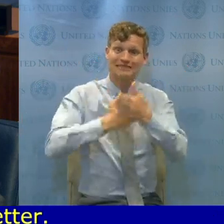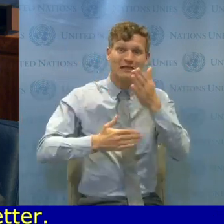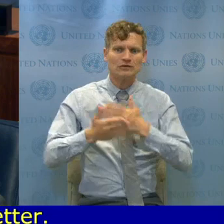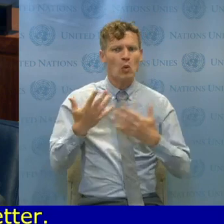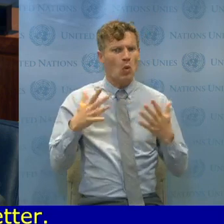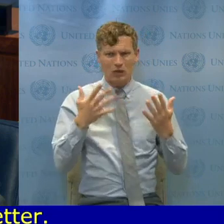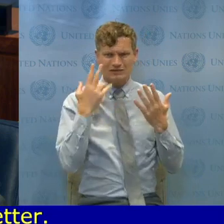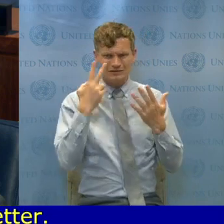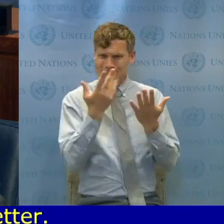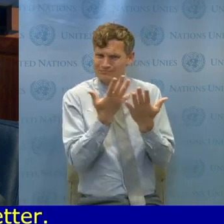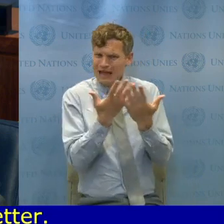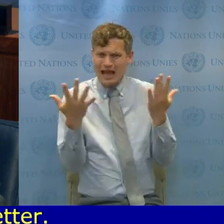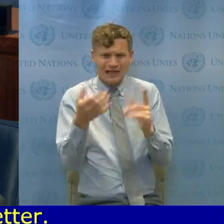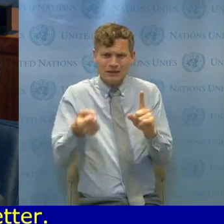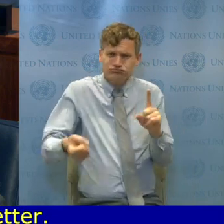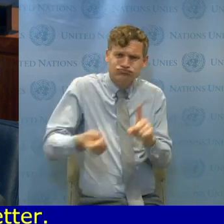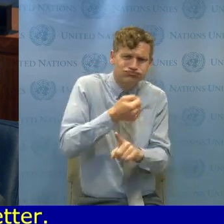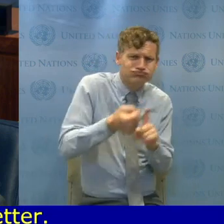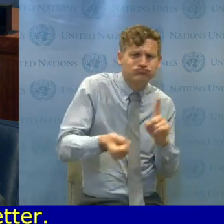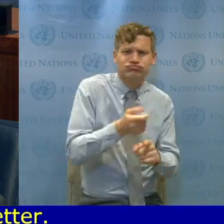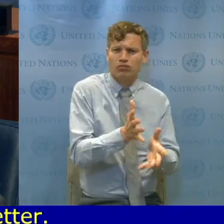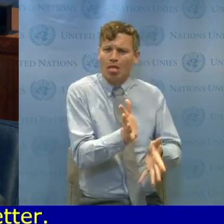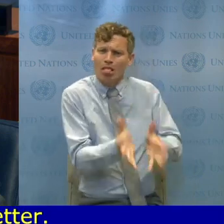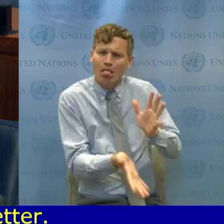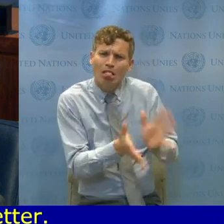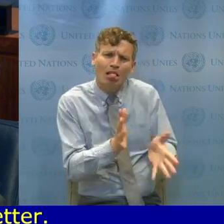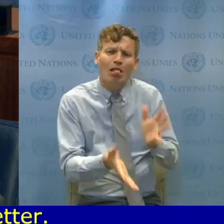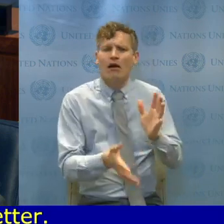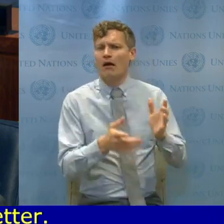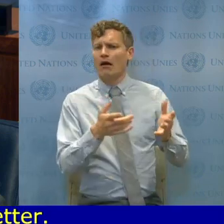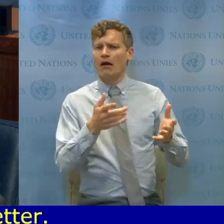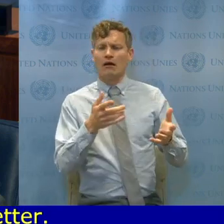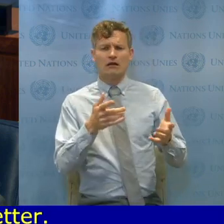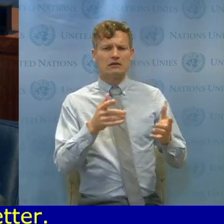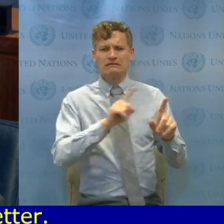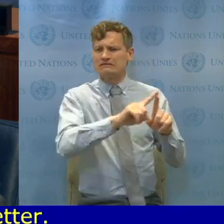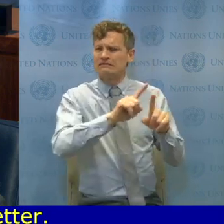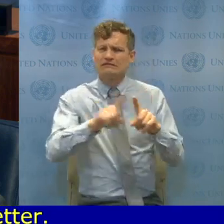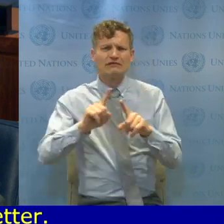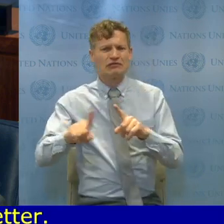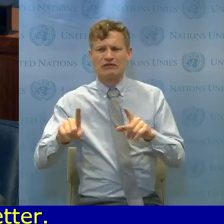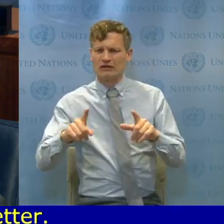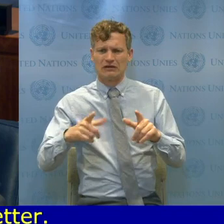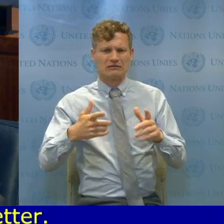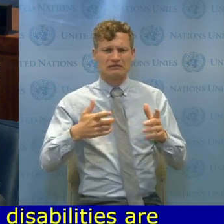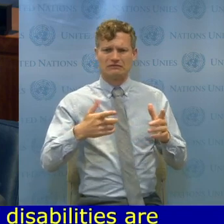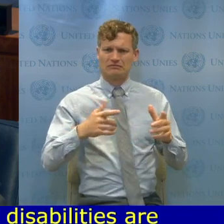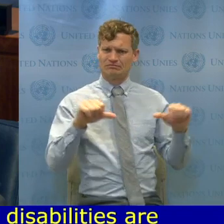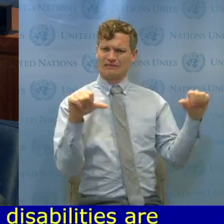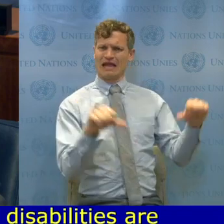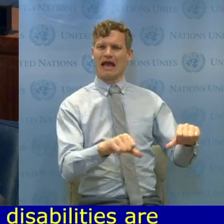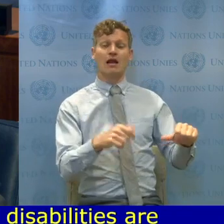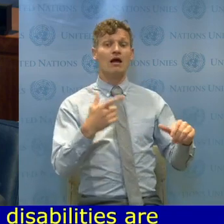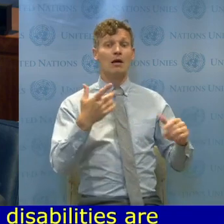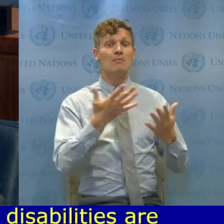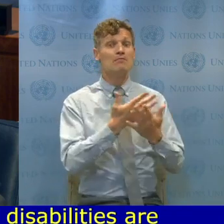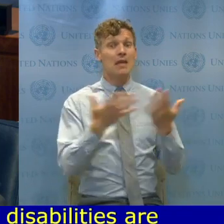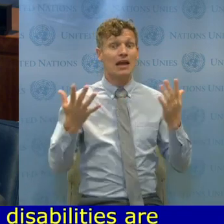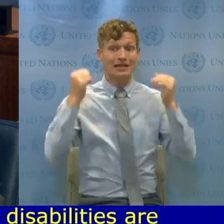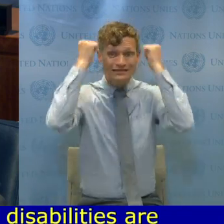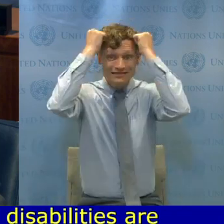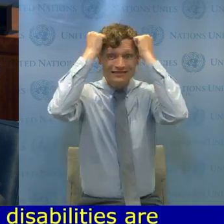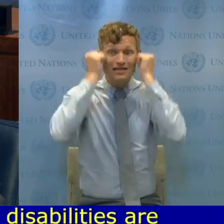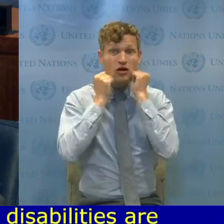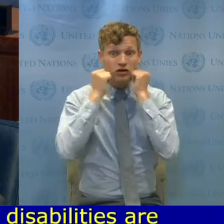harm, abuse, and sexual harassment. Terrorist groups smuggle their organs and abuse their mental